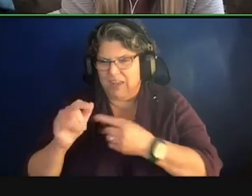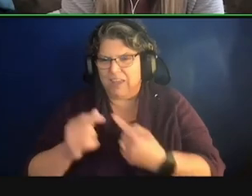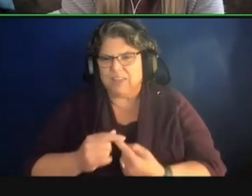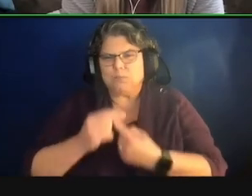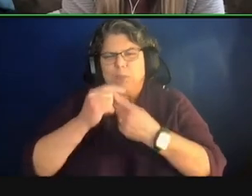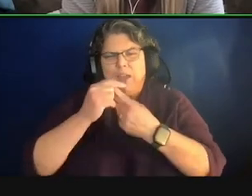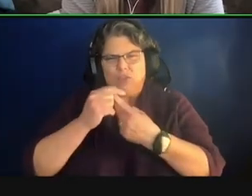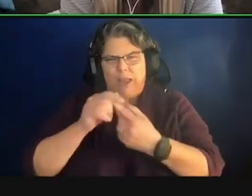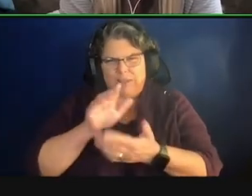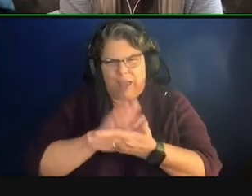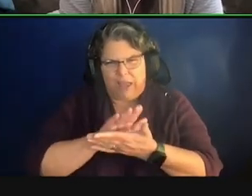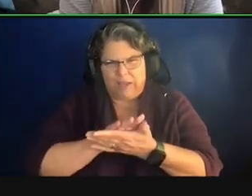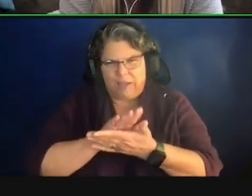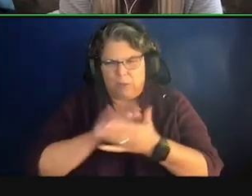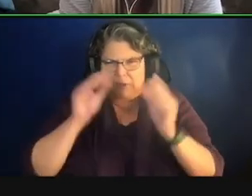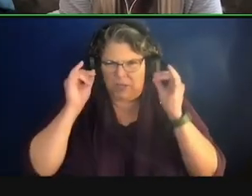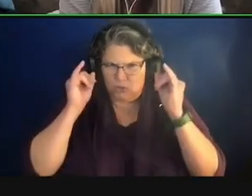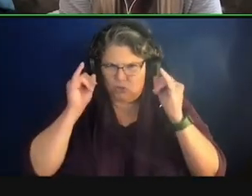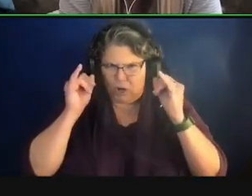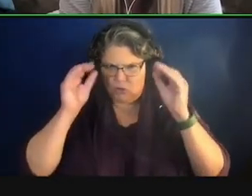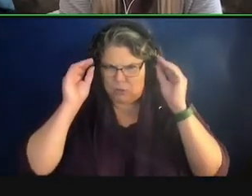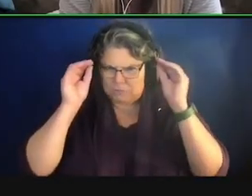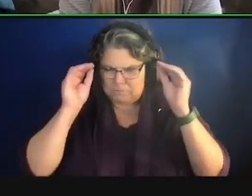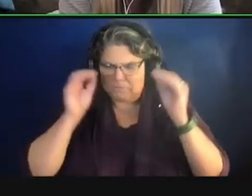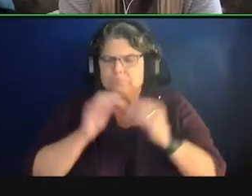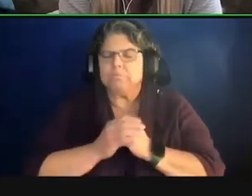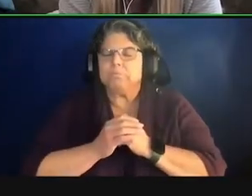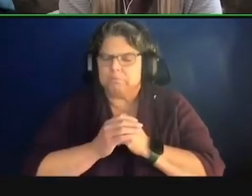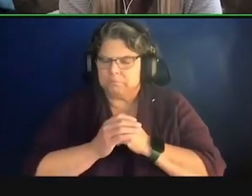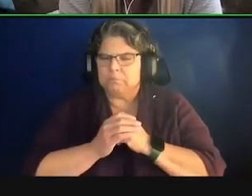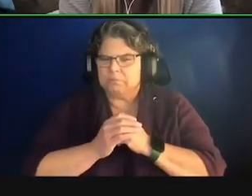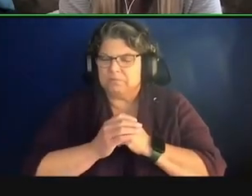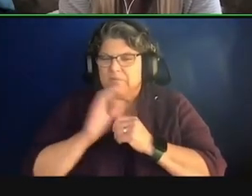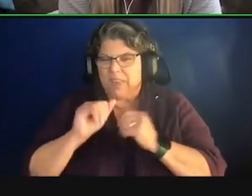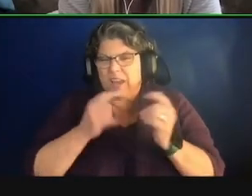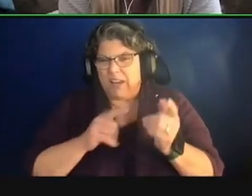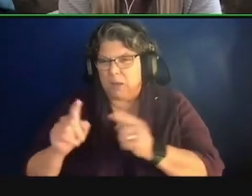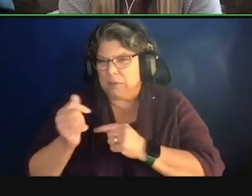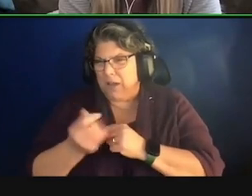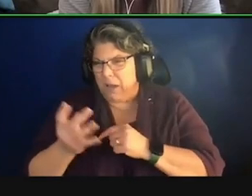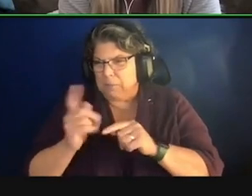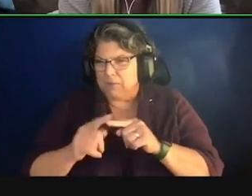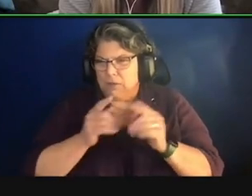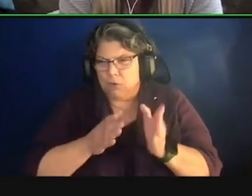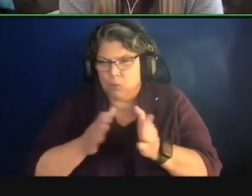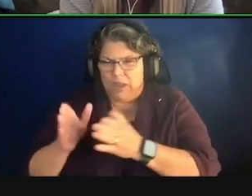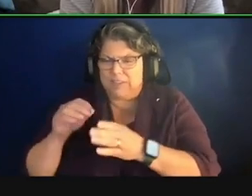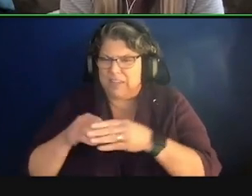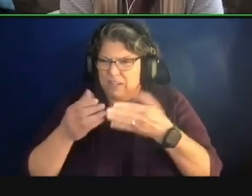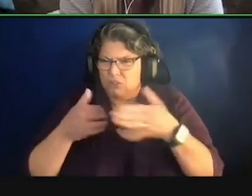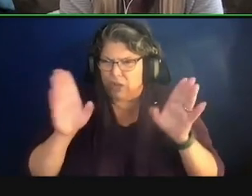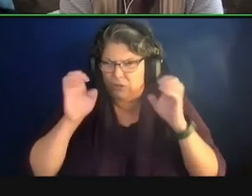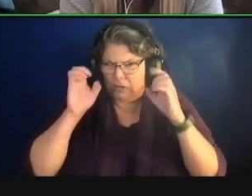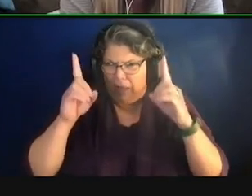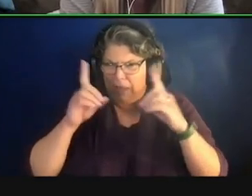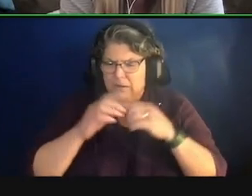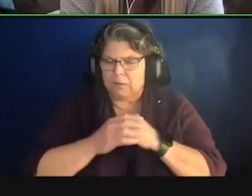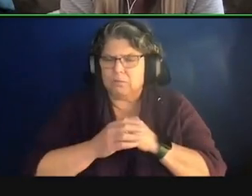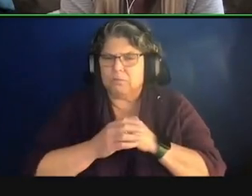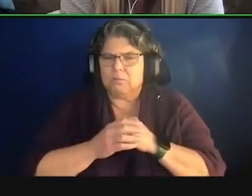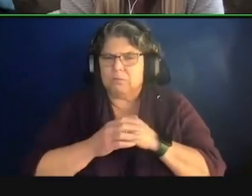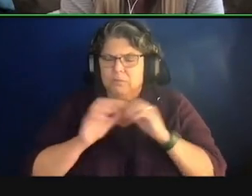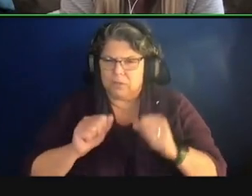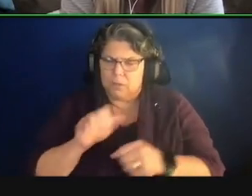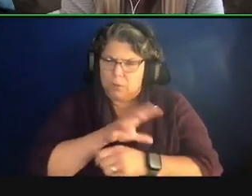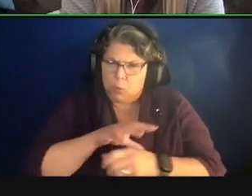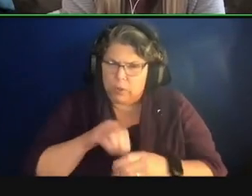Academic Instruction. That can take place in a couple of ways within general education. It can take place within